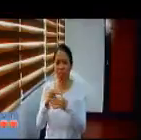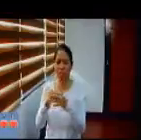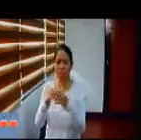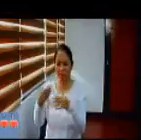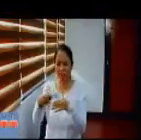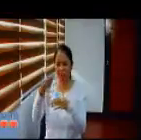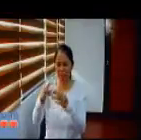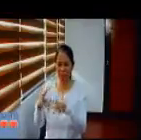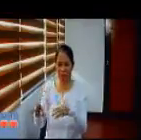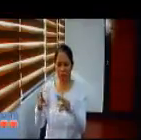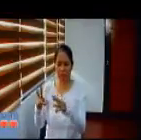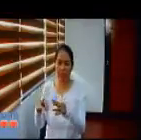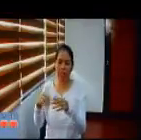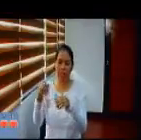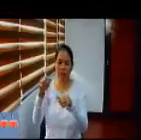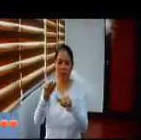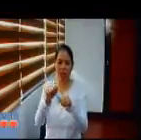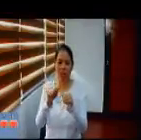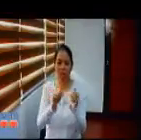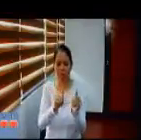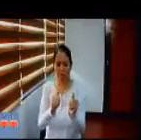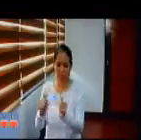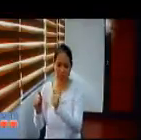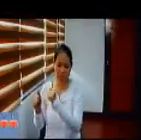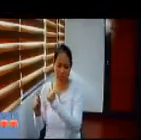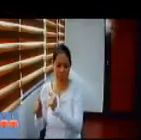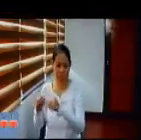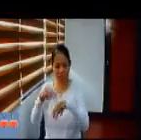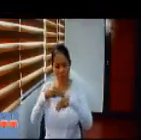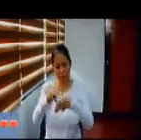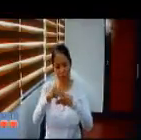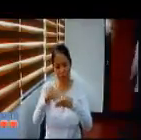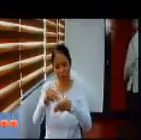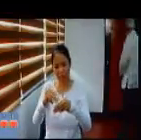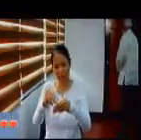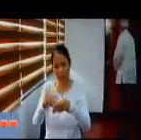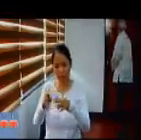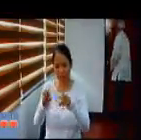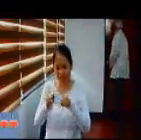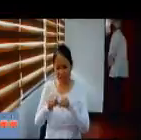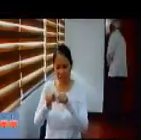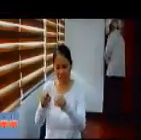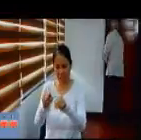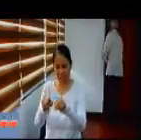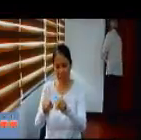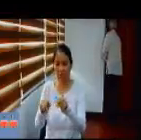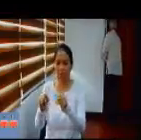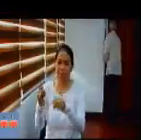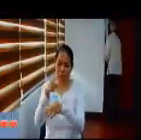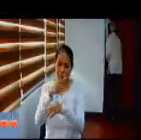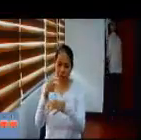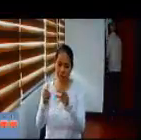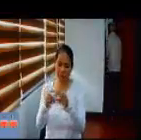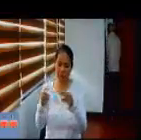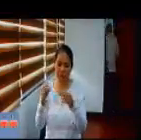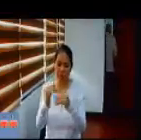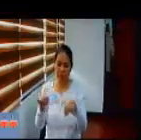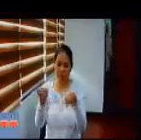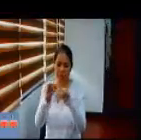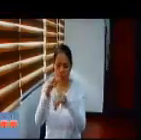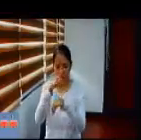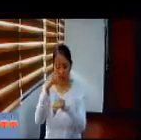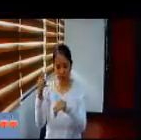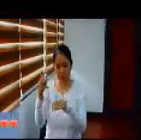bridges, yung market, ano. This is important, Your Honors, because if typhoons, extreme